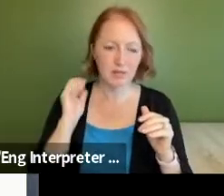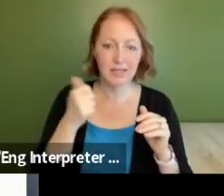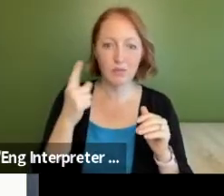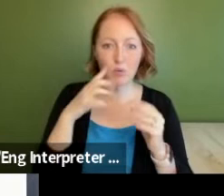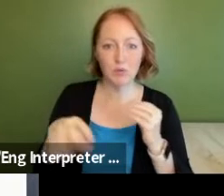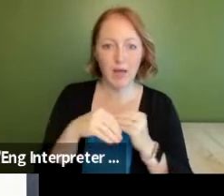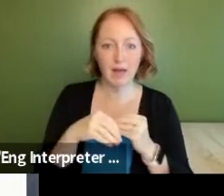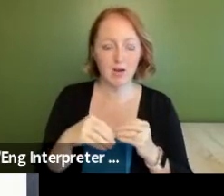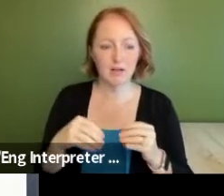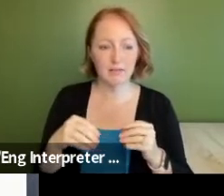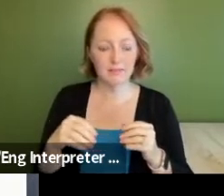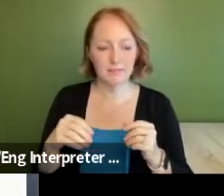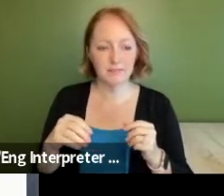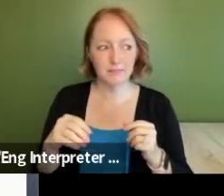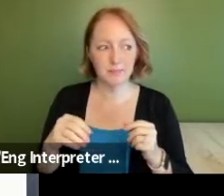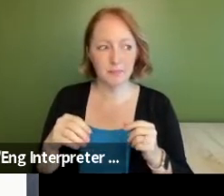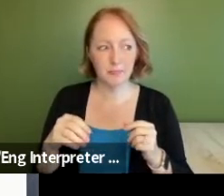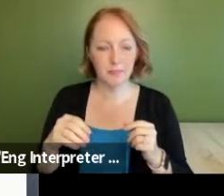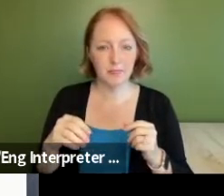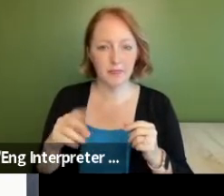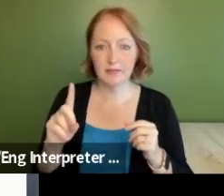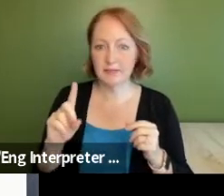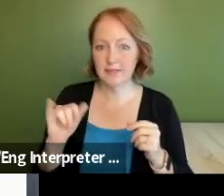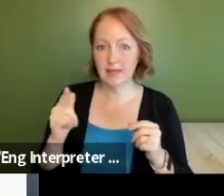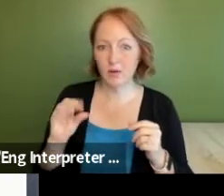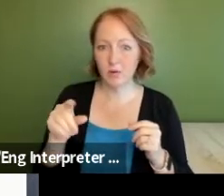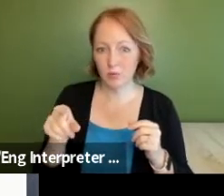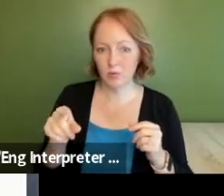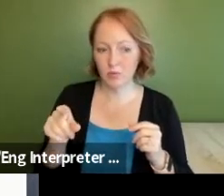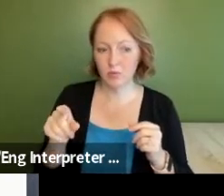to add on? You don't come around. I want to add on that